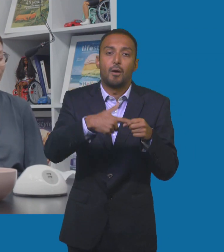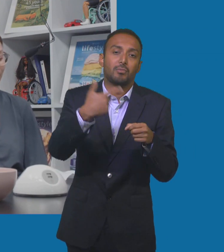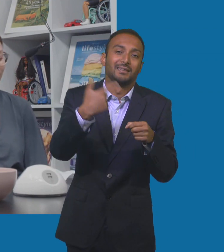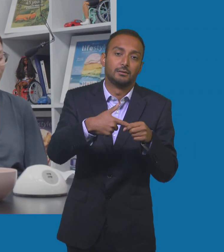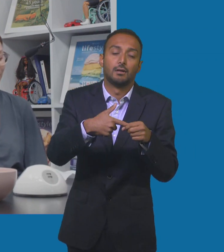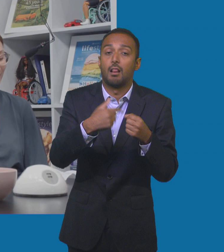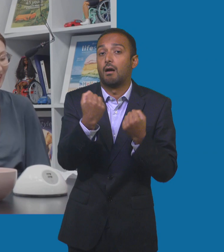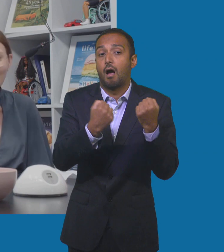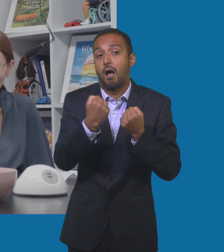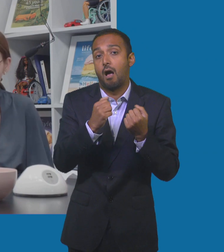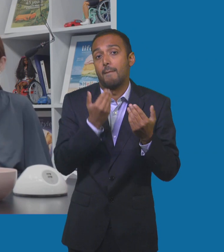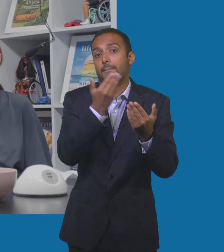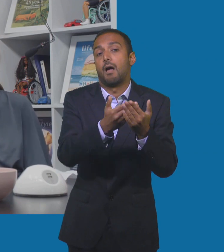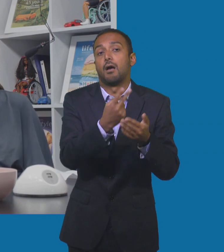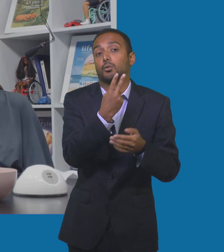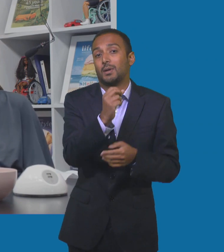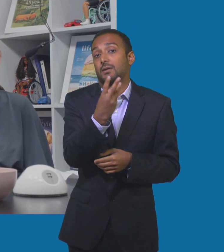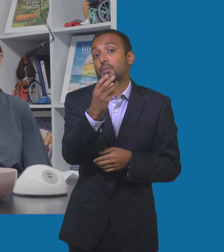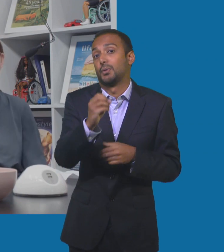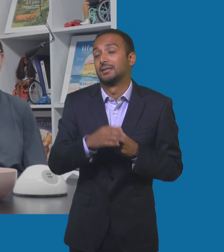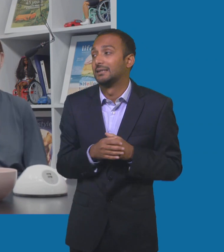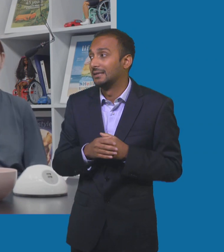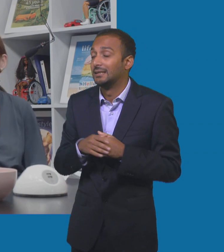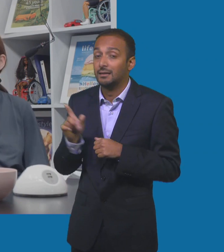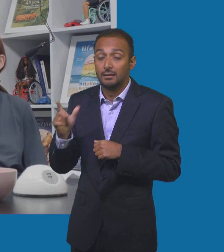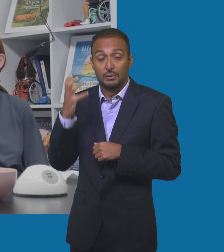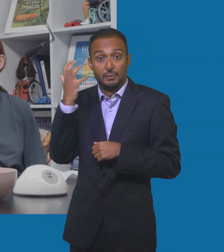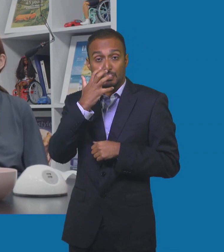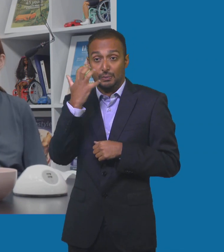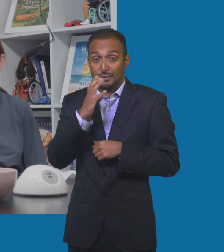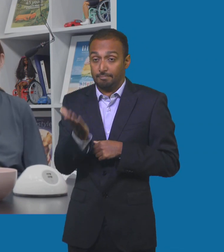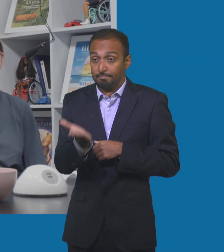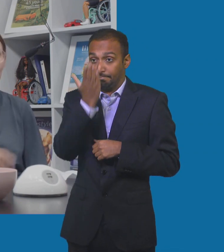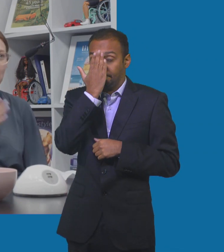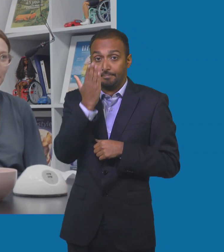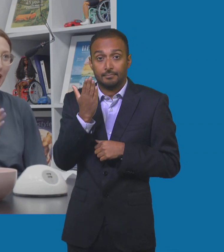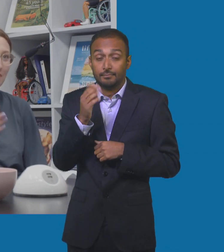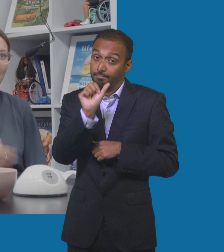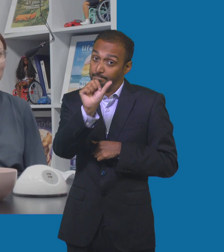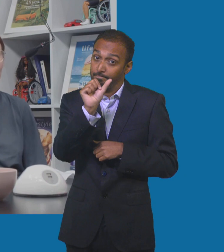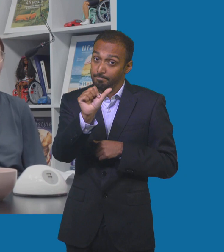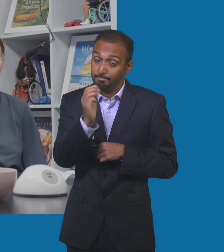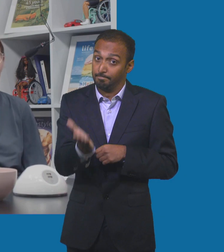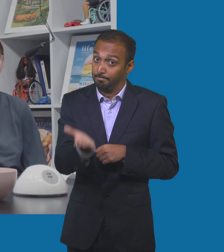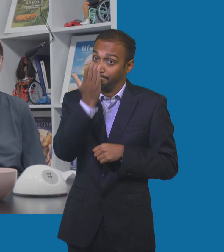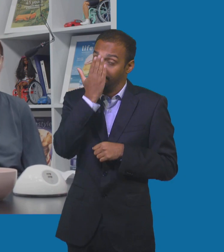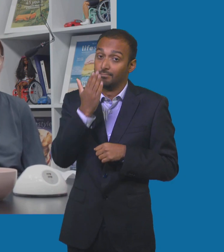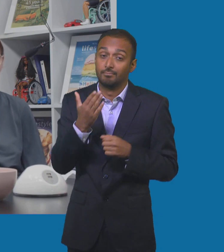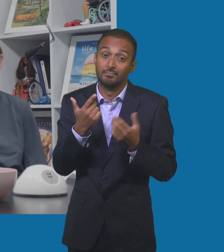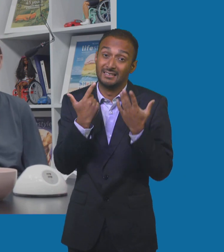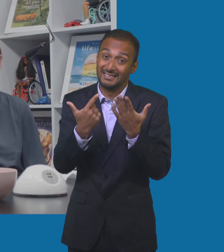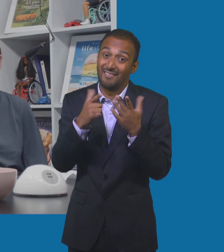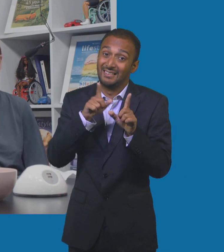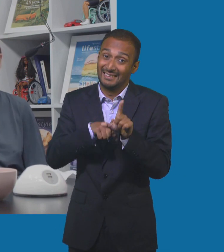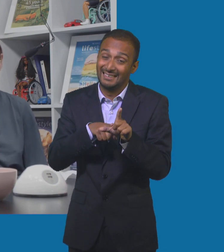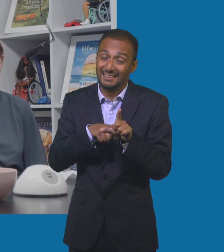the chances of us actually that feels very soon, considering It is very soon, yeah. 7 years away may seem quite far